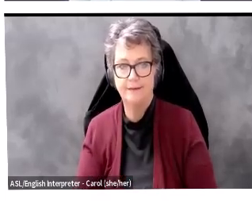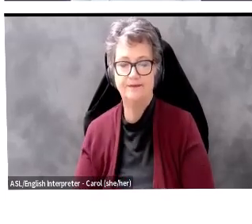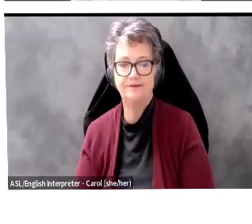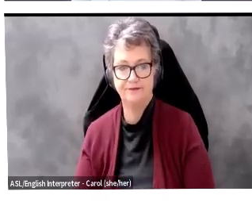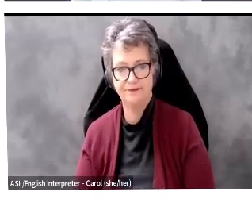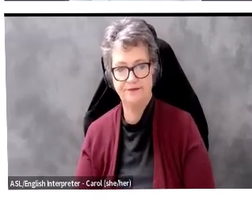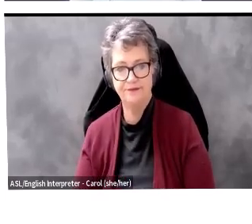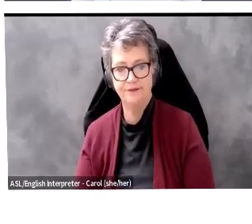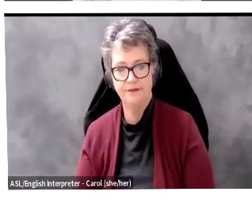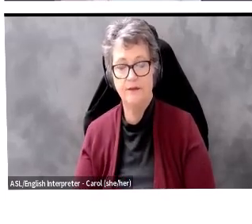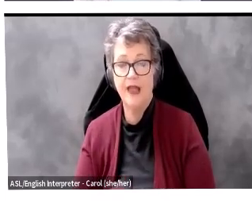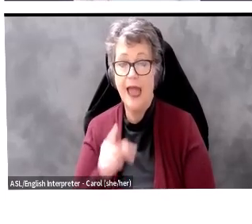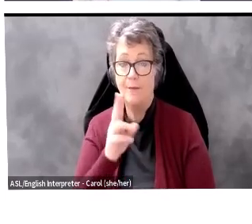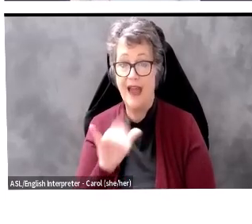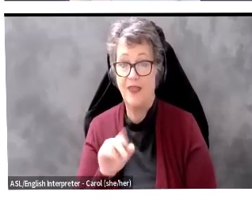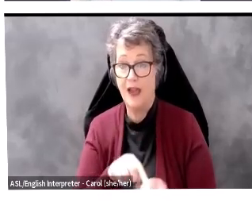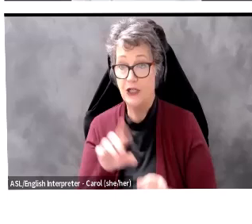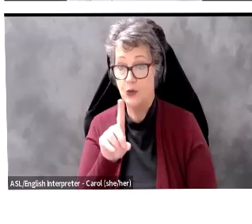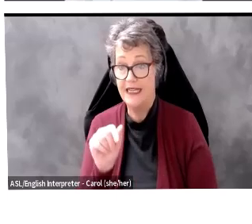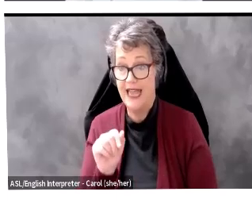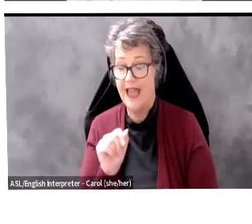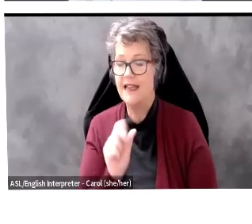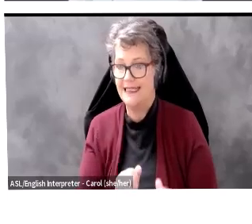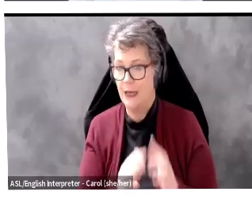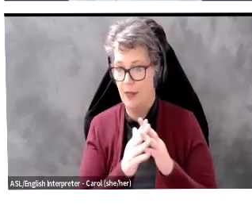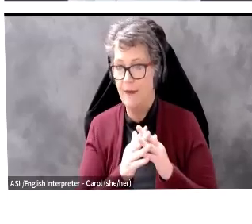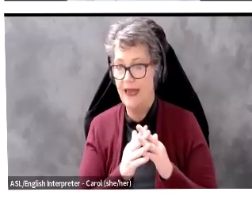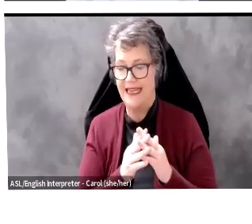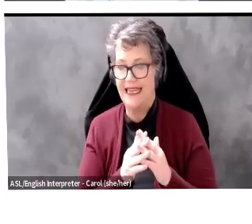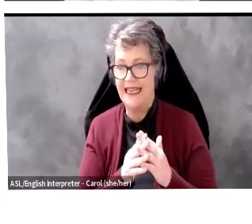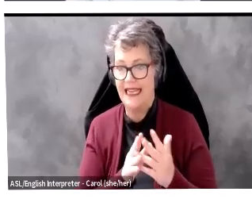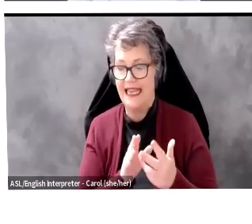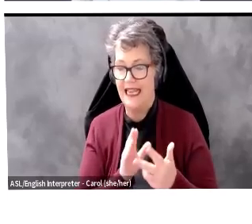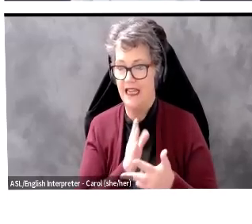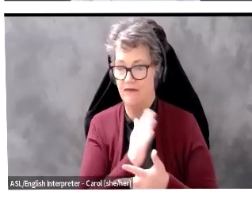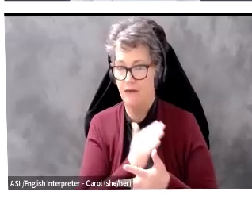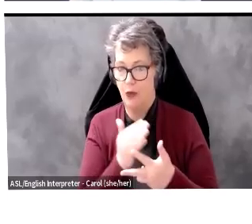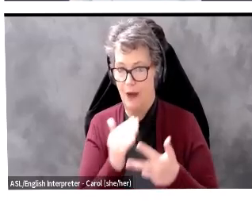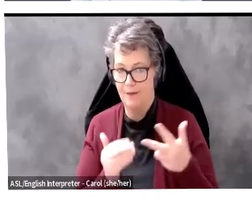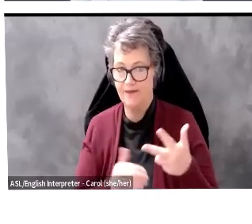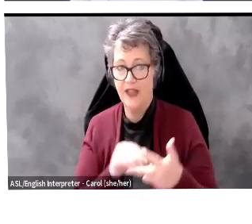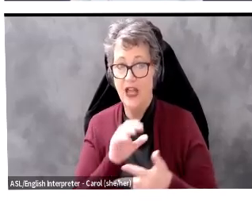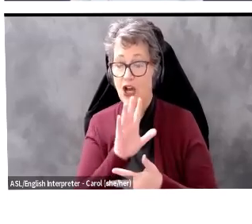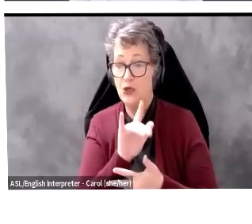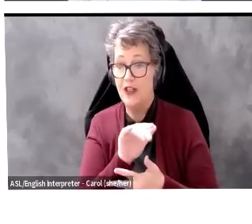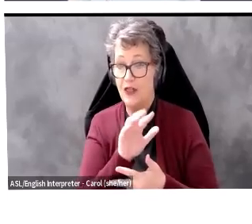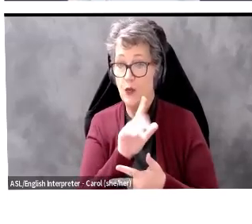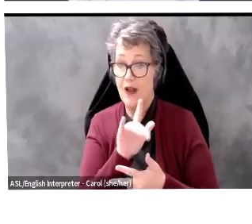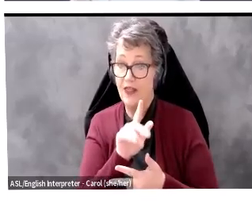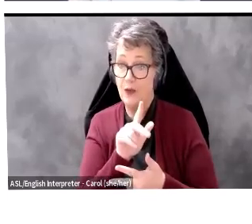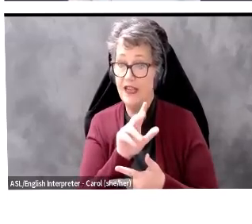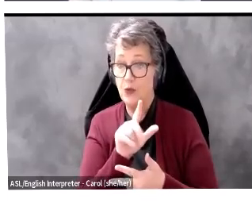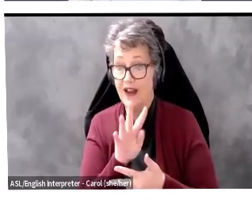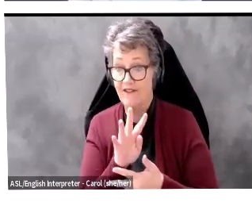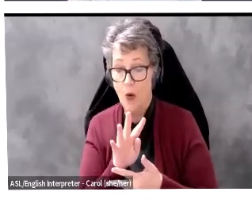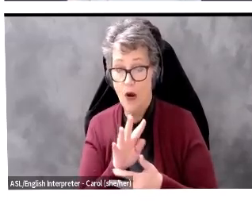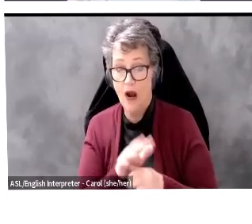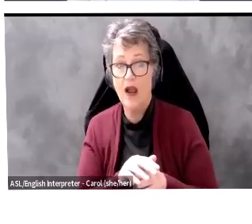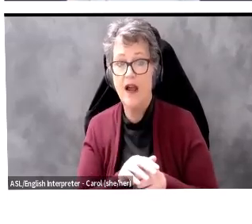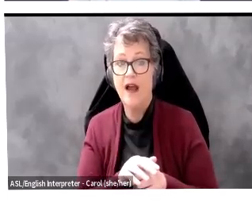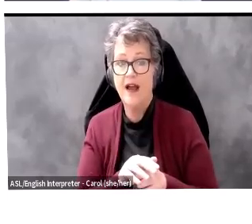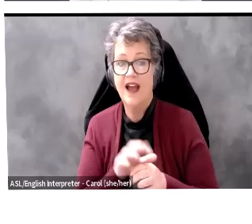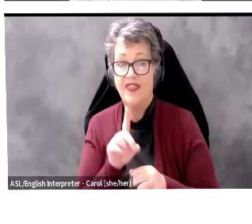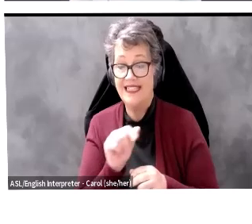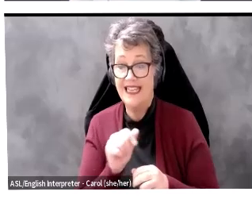All right, the CALPADS pathway to DA is being implemented in a phased approach. In the 23 to 24 academic year, CALPADS